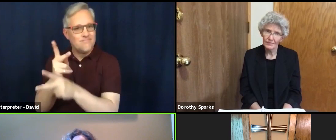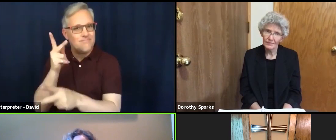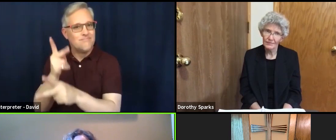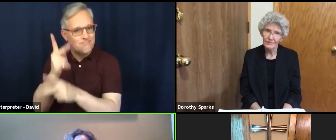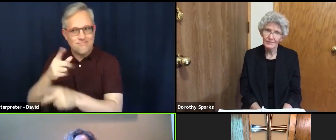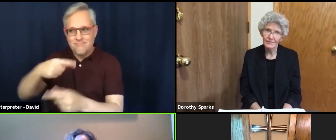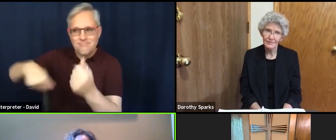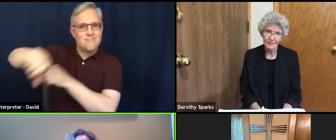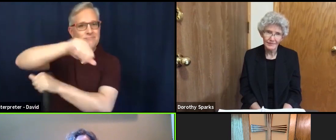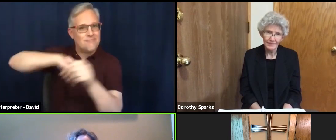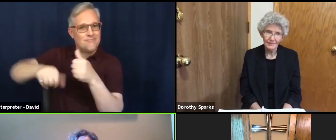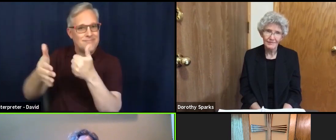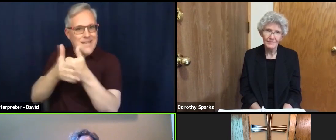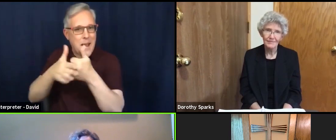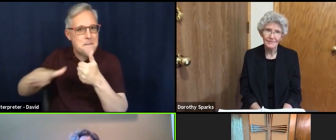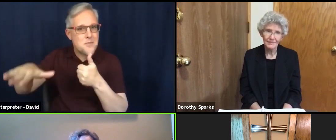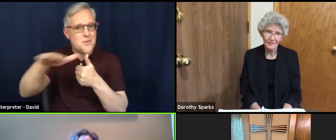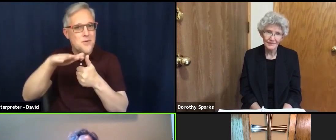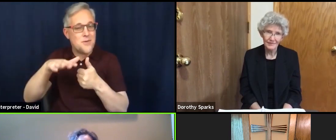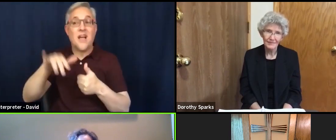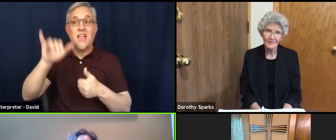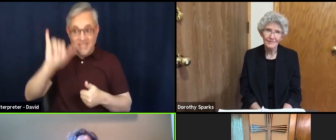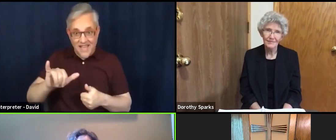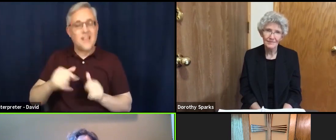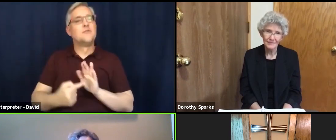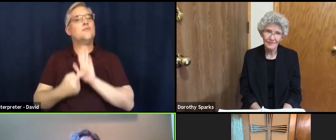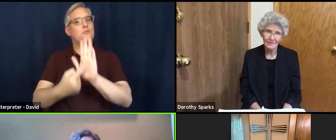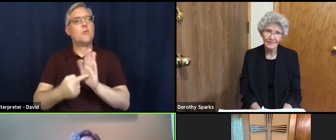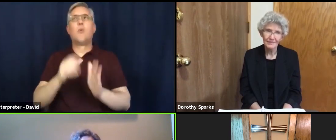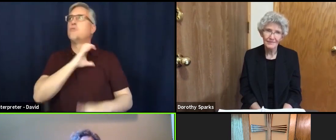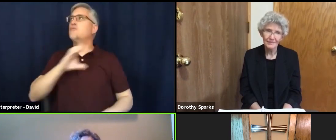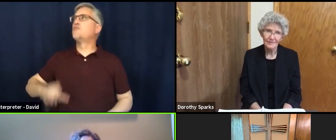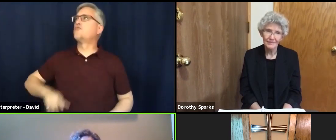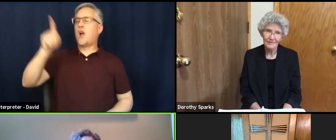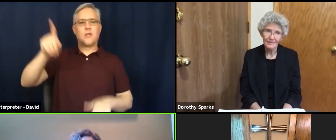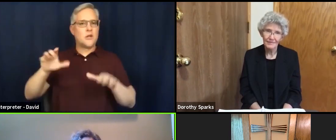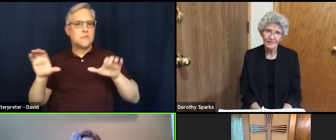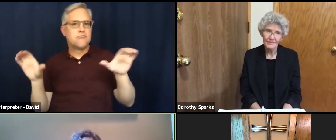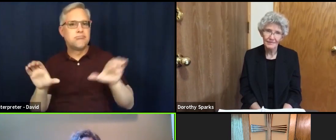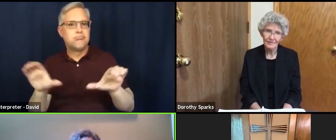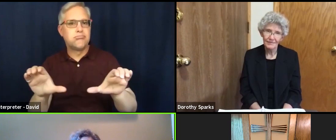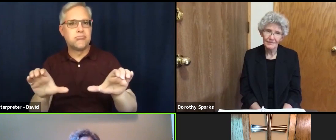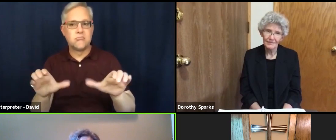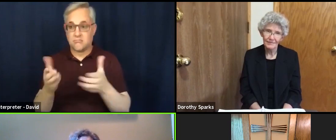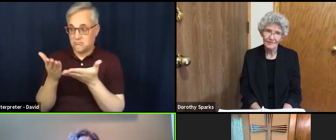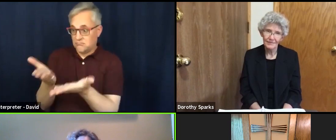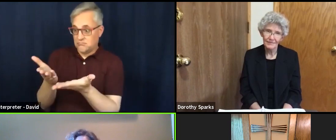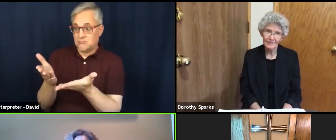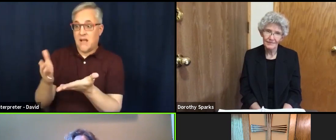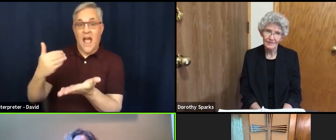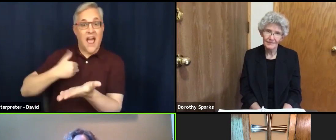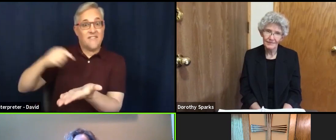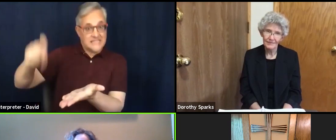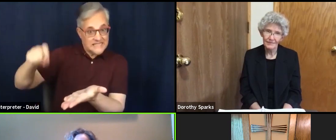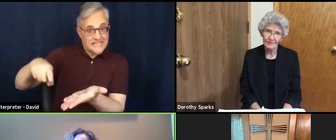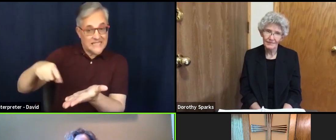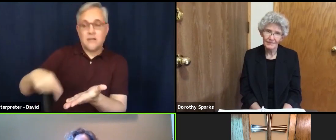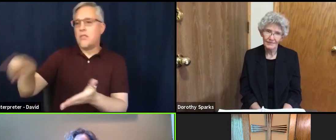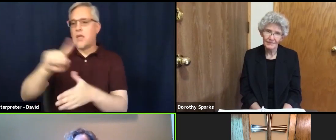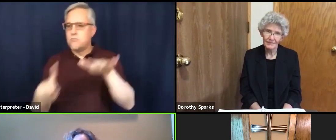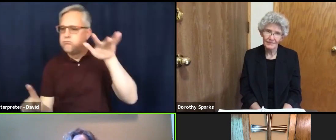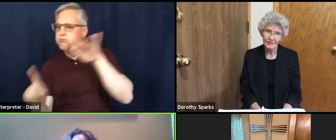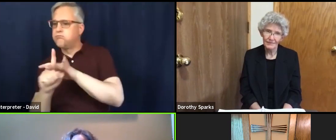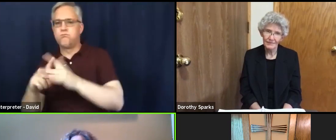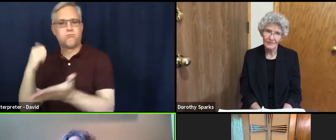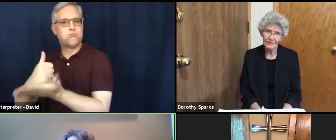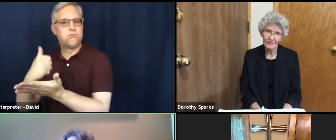Being the body of Jesus Christ right now where it's needed. So